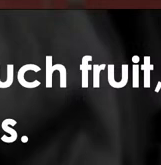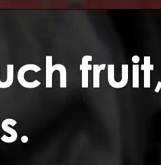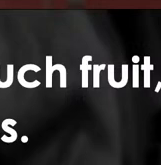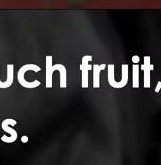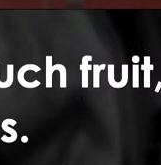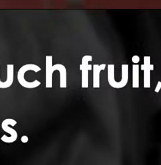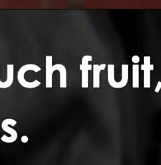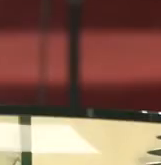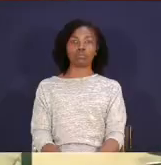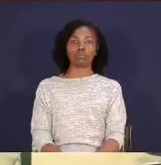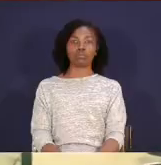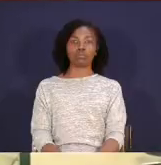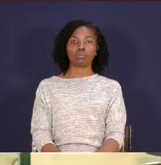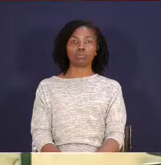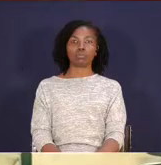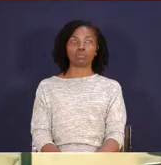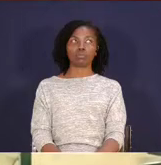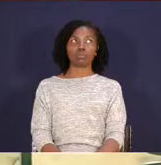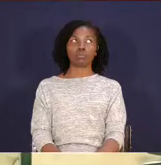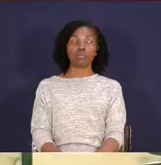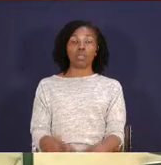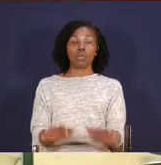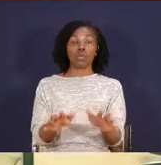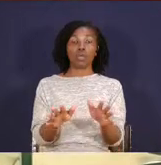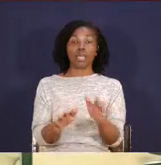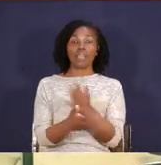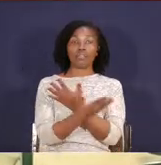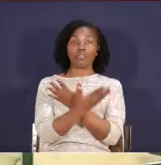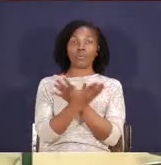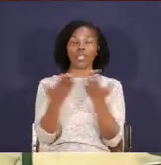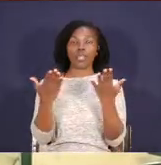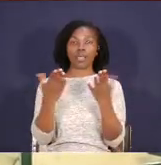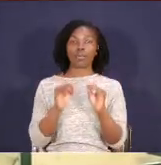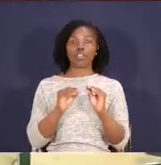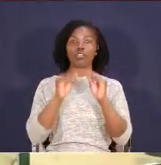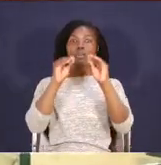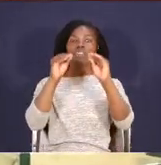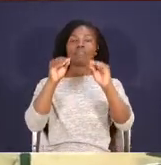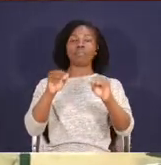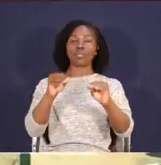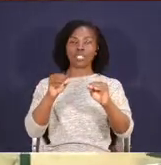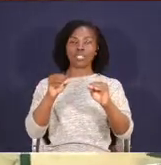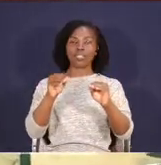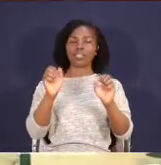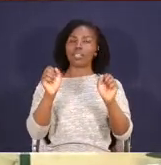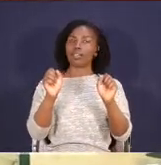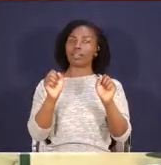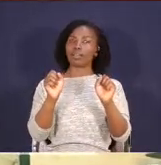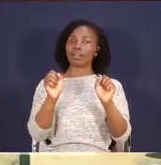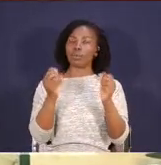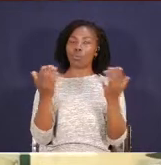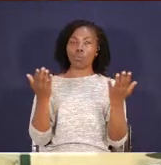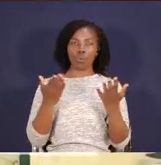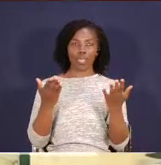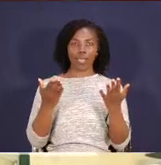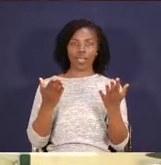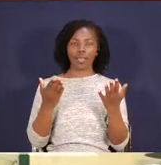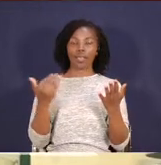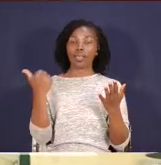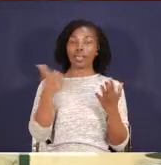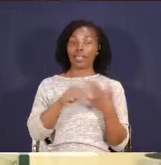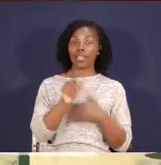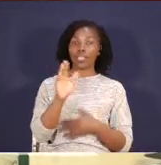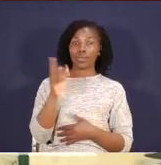that wherever they are placed around the world, it doesn't matter which community, wherever they are placed, they are fruitful. That